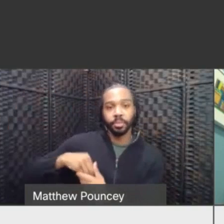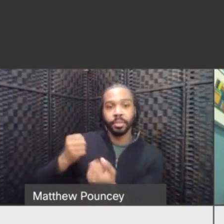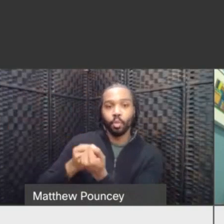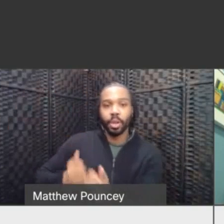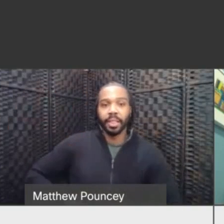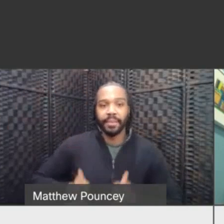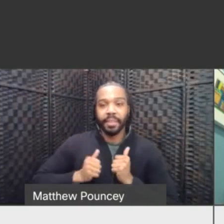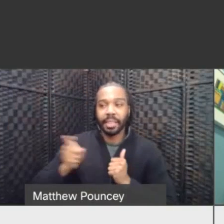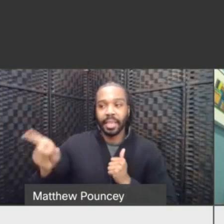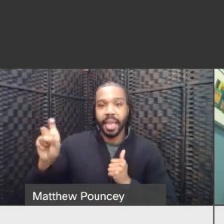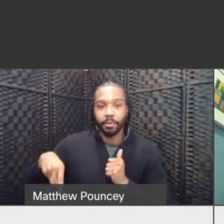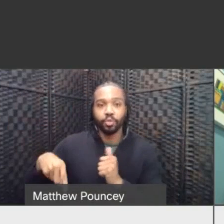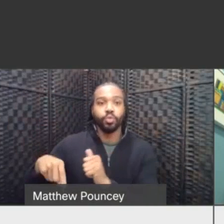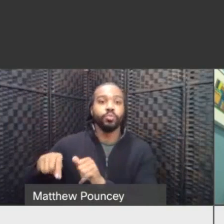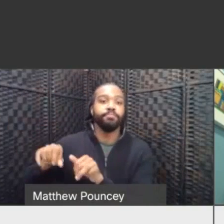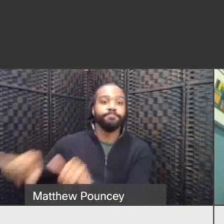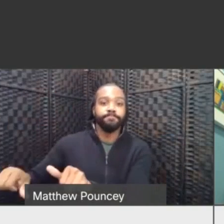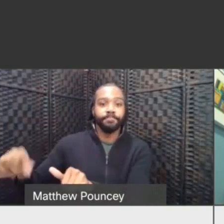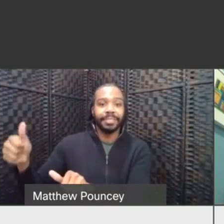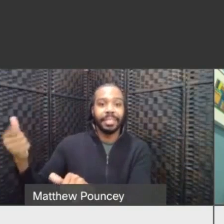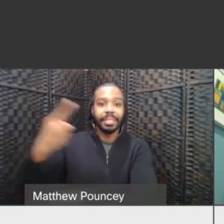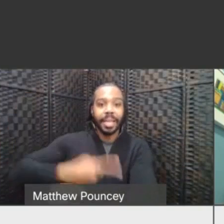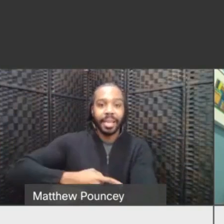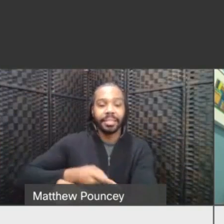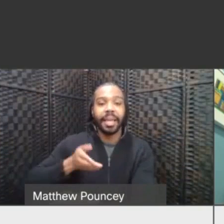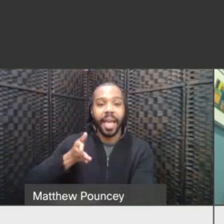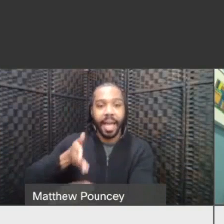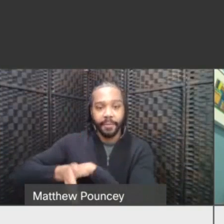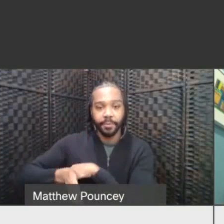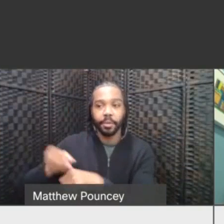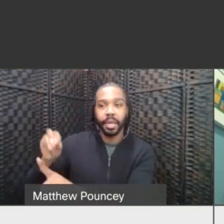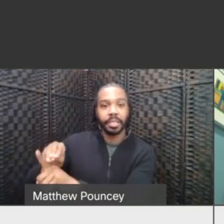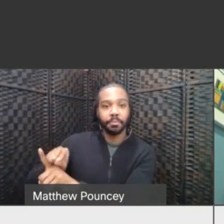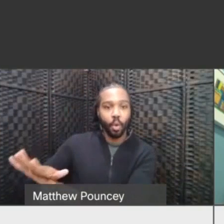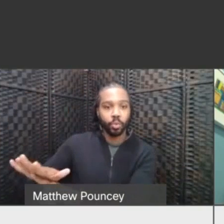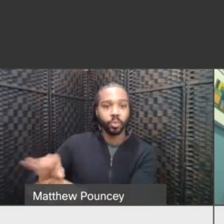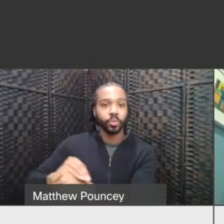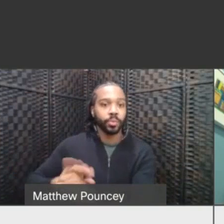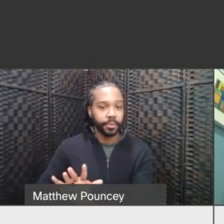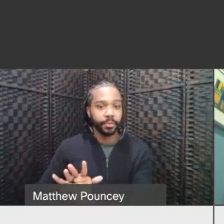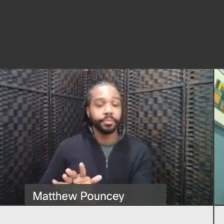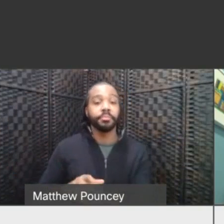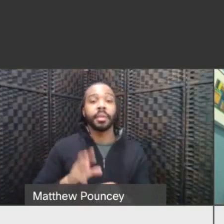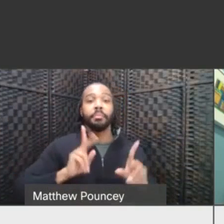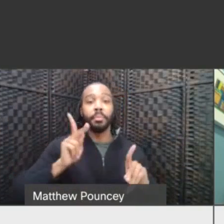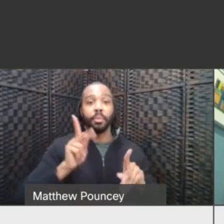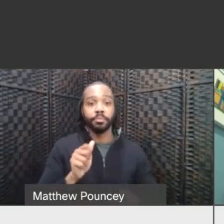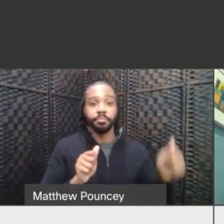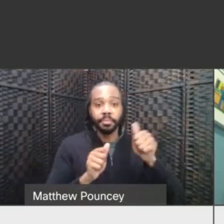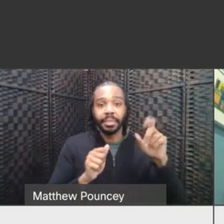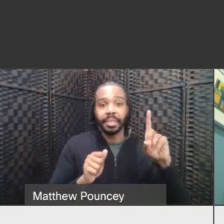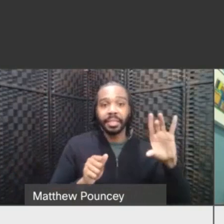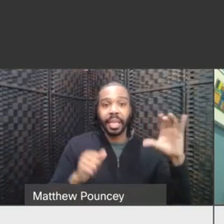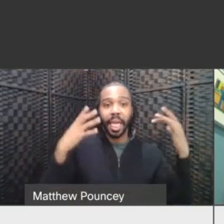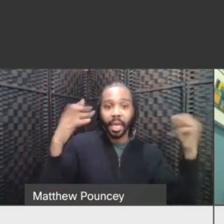10 days following an exposure. And the folks from DC Health said they were going to bring that back